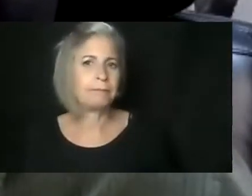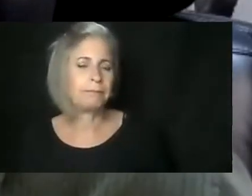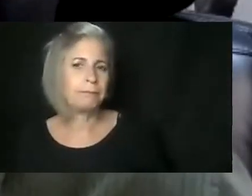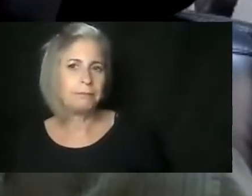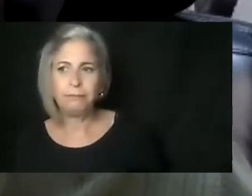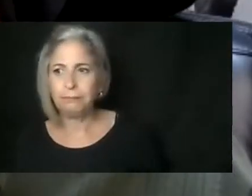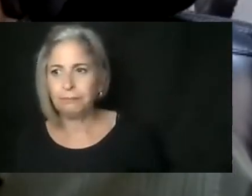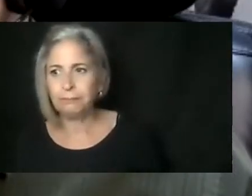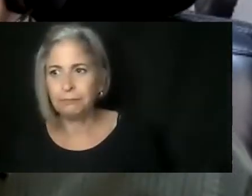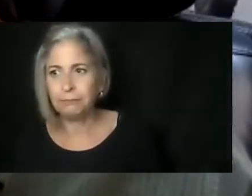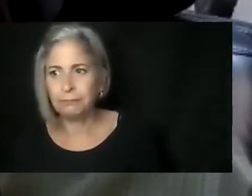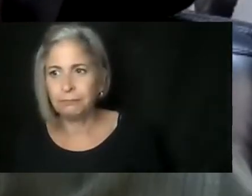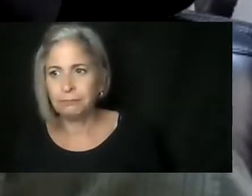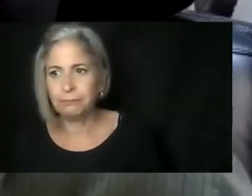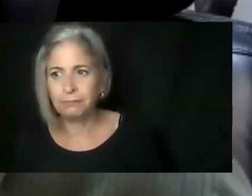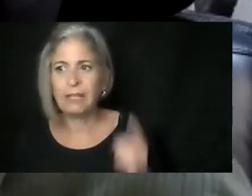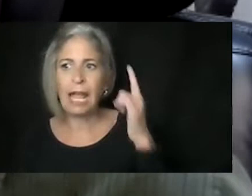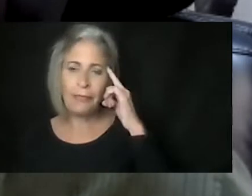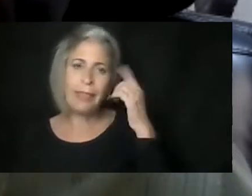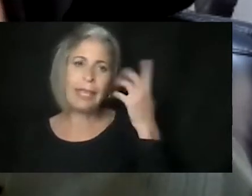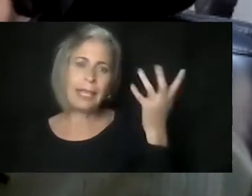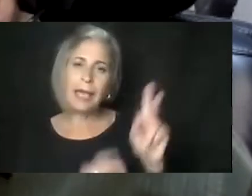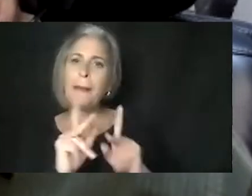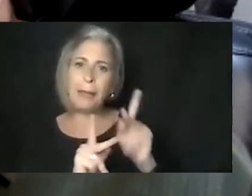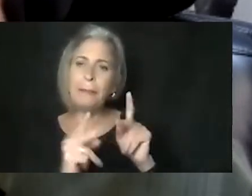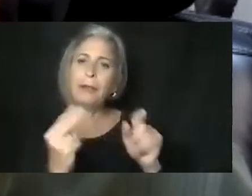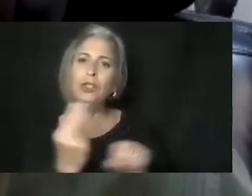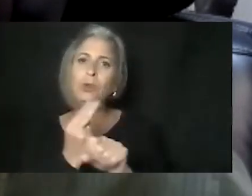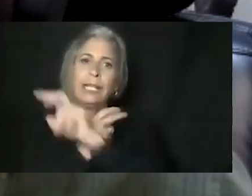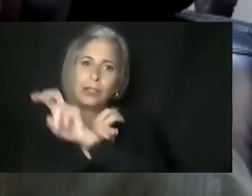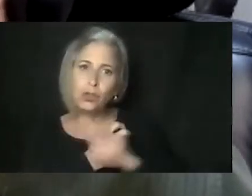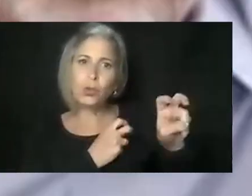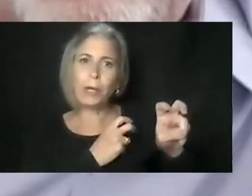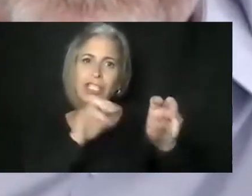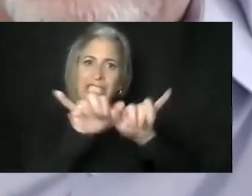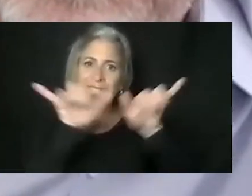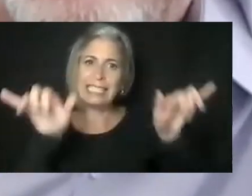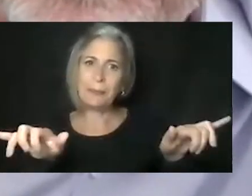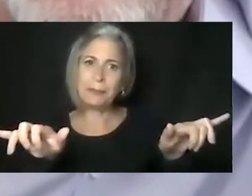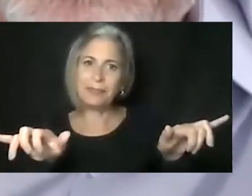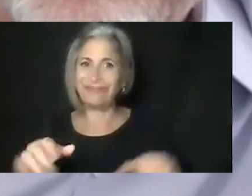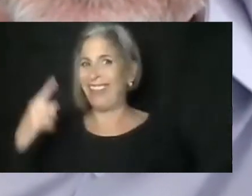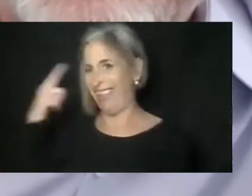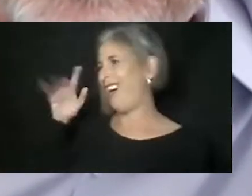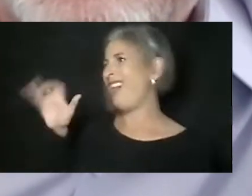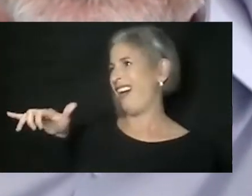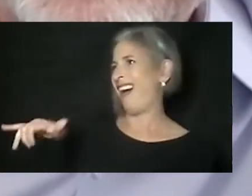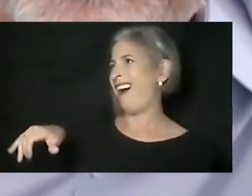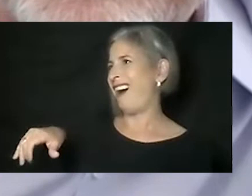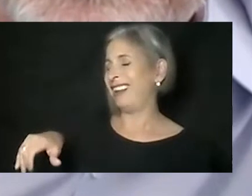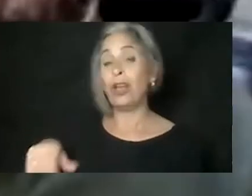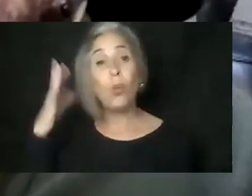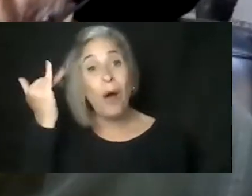I suspect it's probably folks using Switch systems. That's what I would have thought. For a few reasons, because it's a